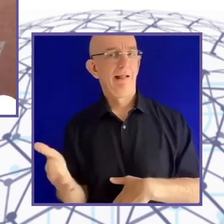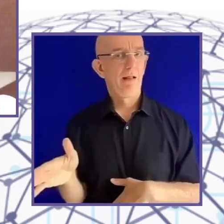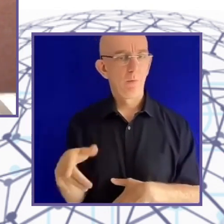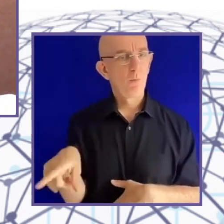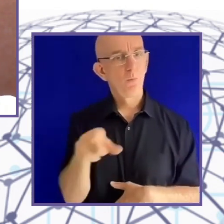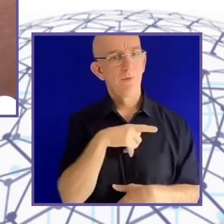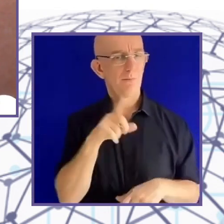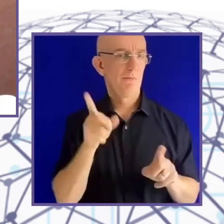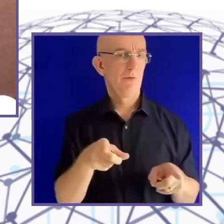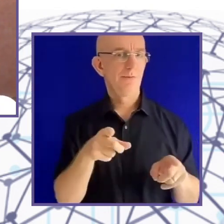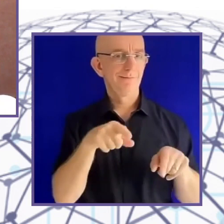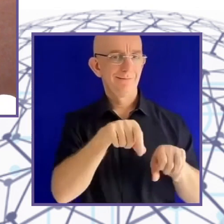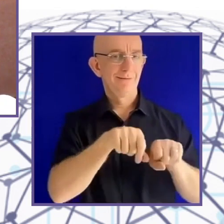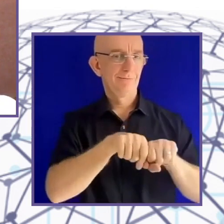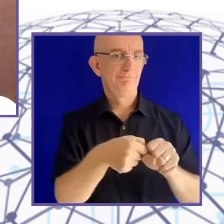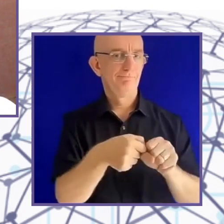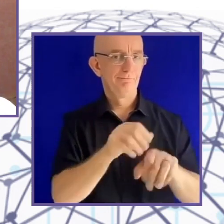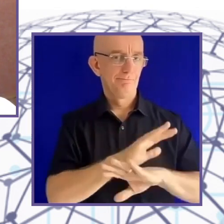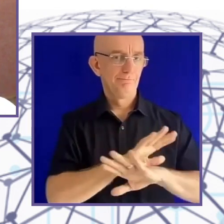And